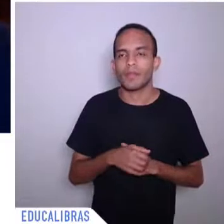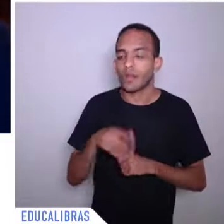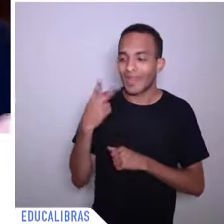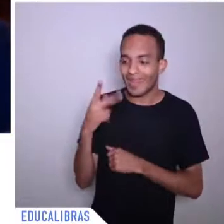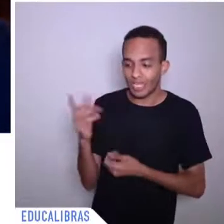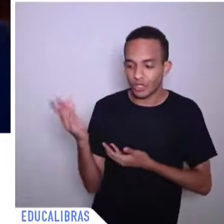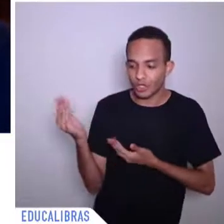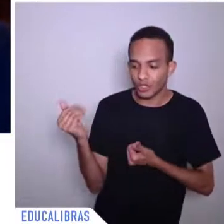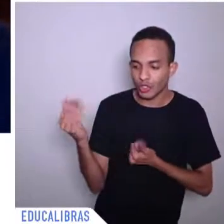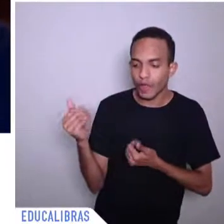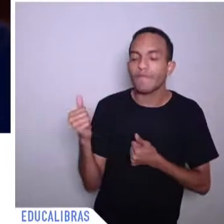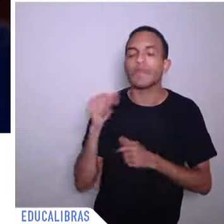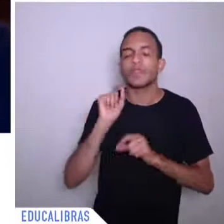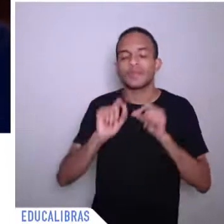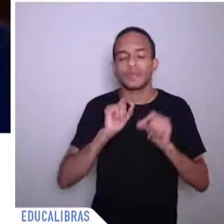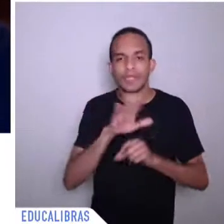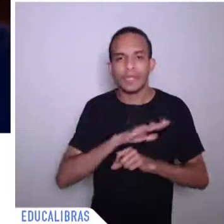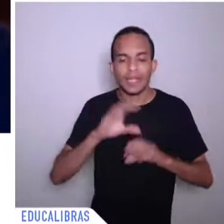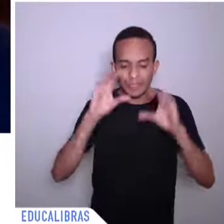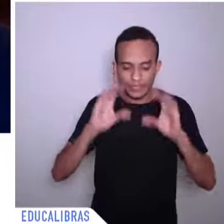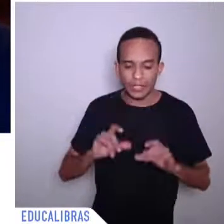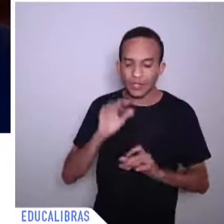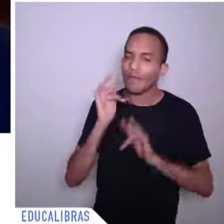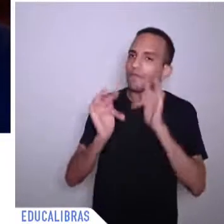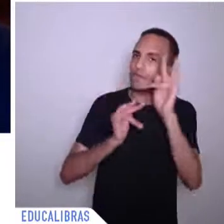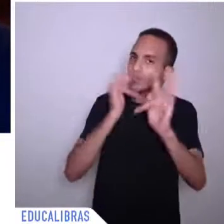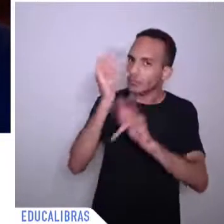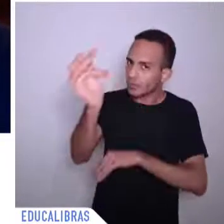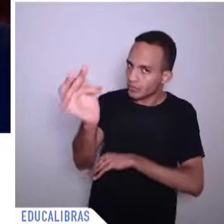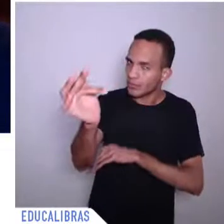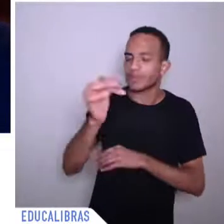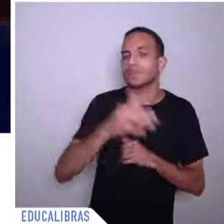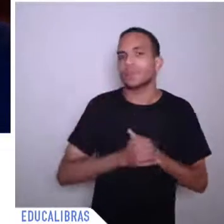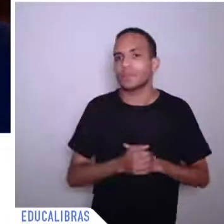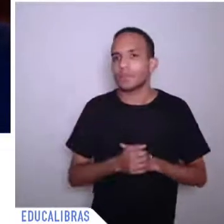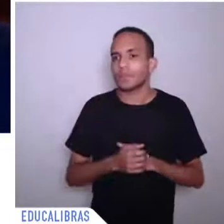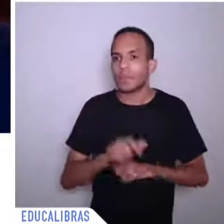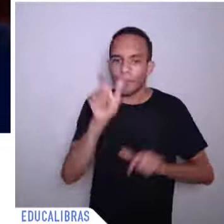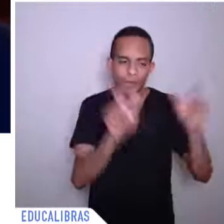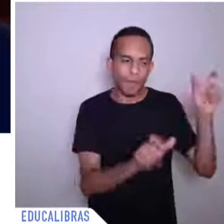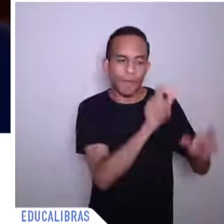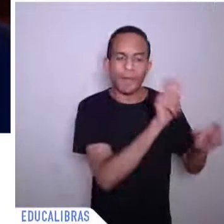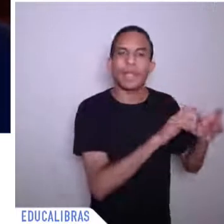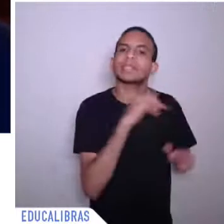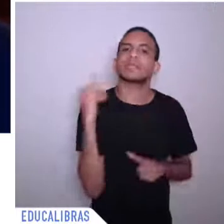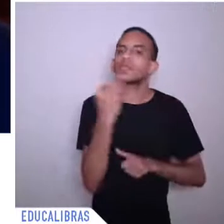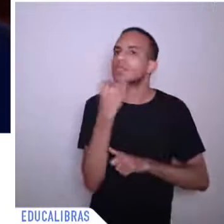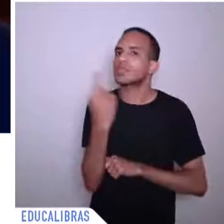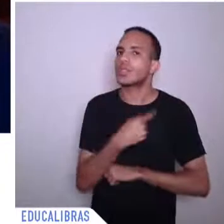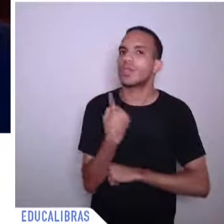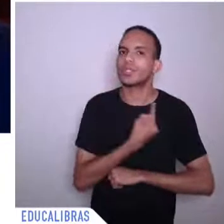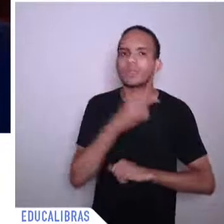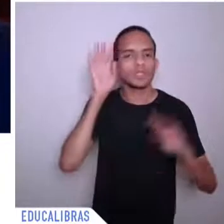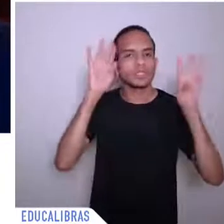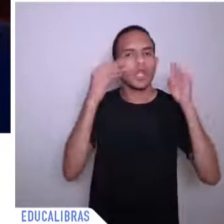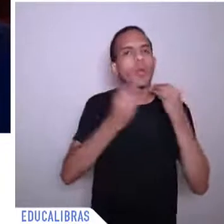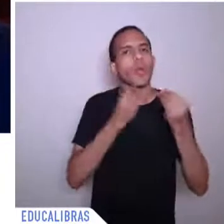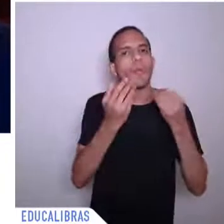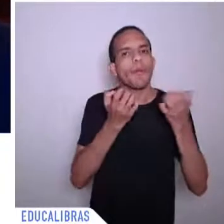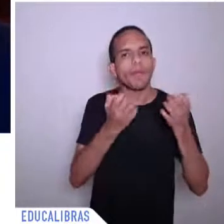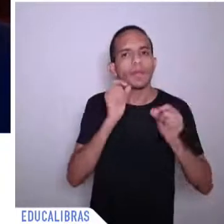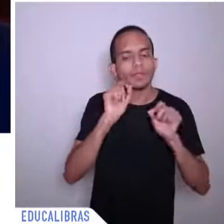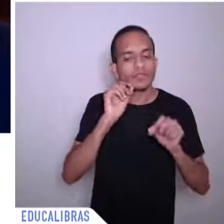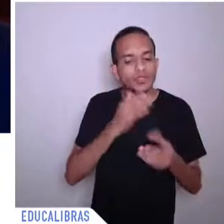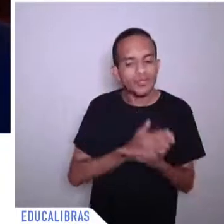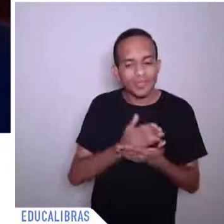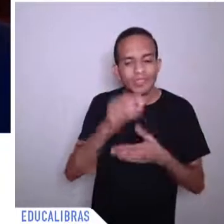This part of what the young people or future citizens can